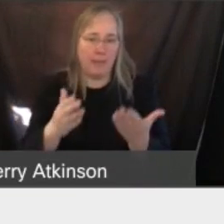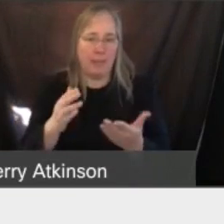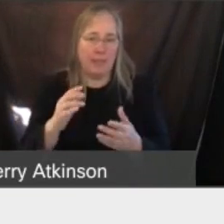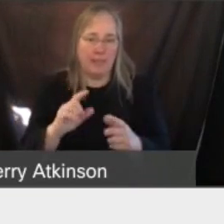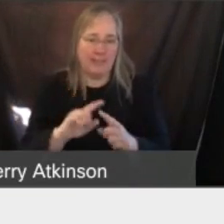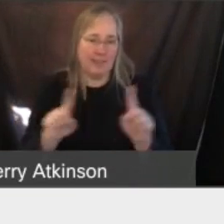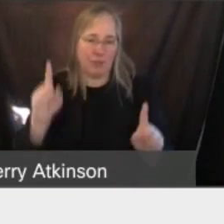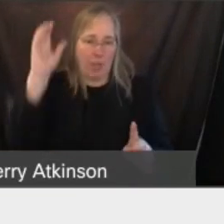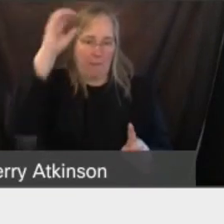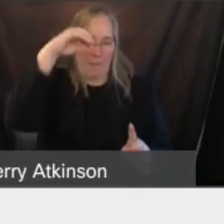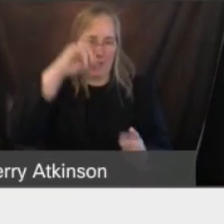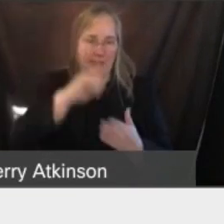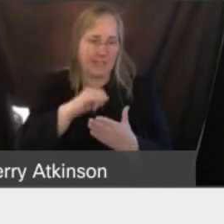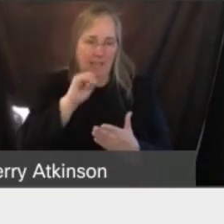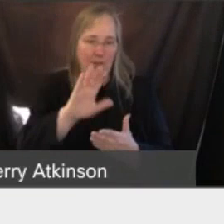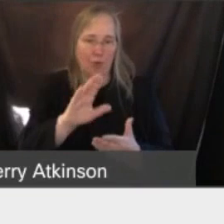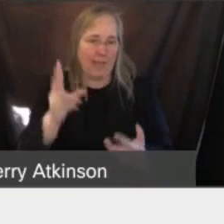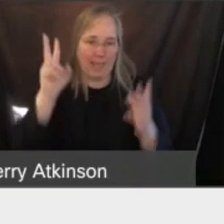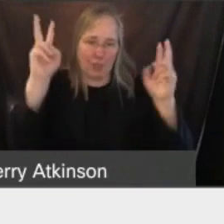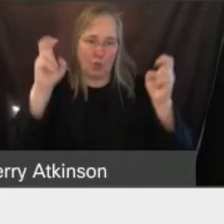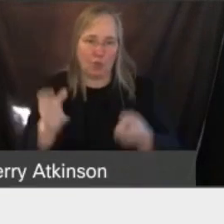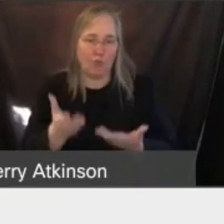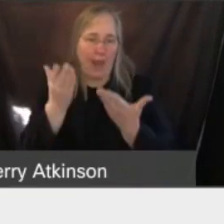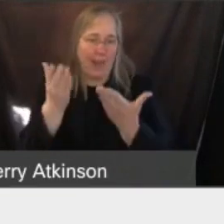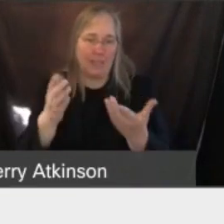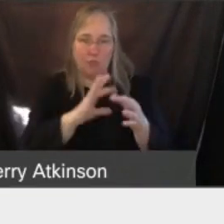That's not the issue that you're raising with regard to the parking.